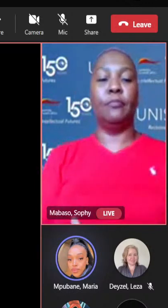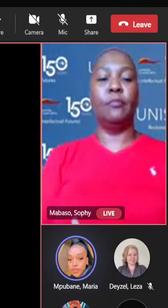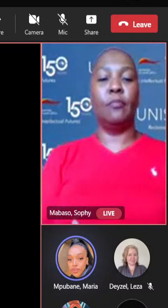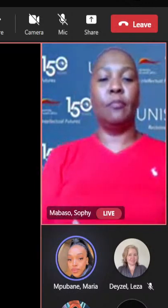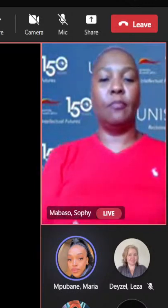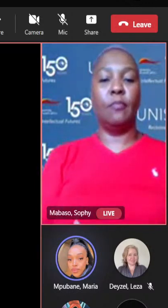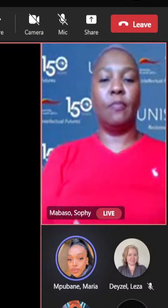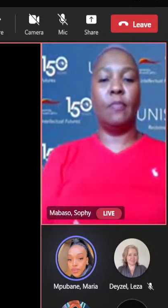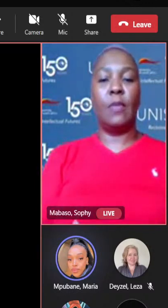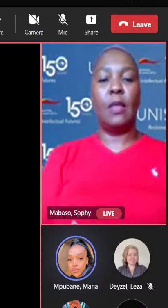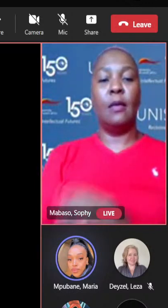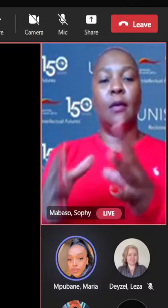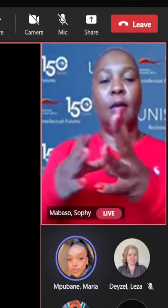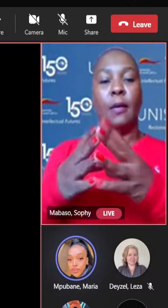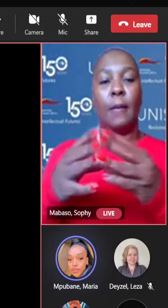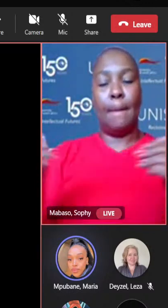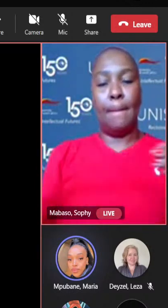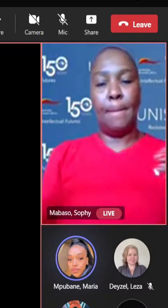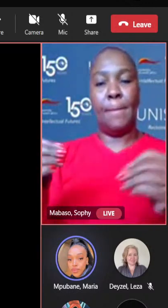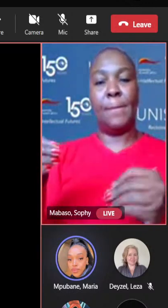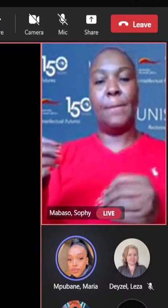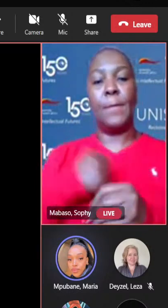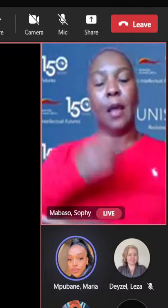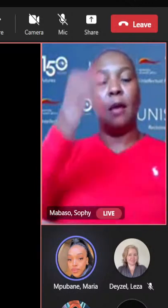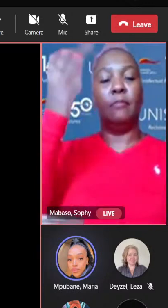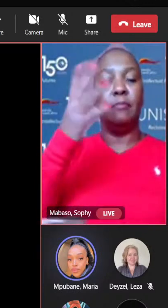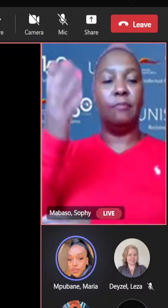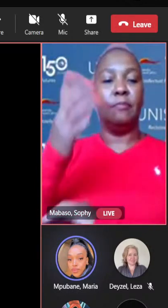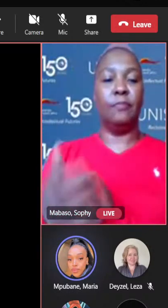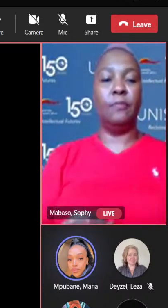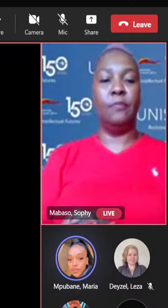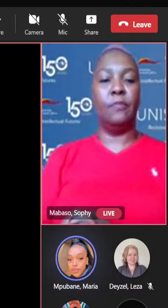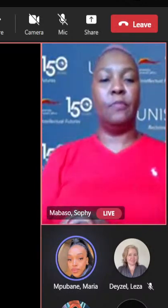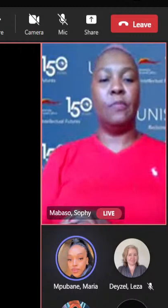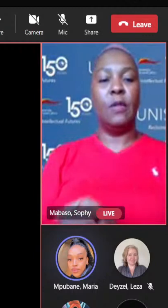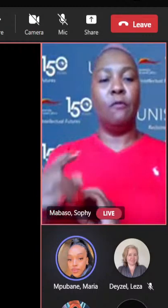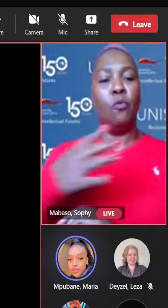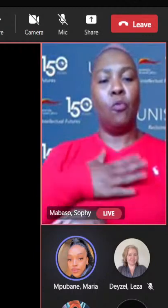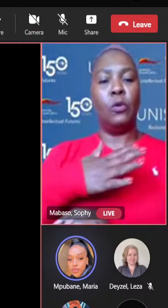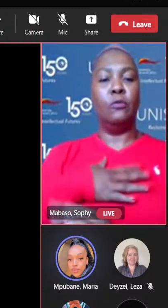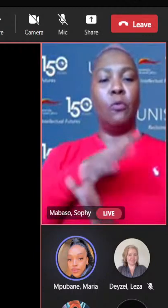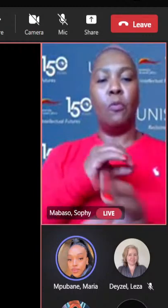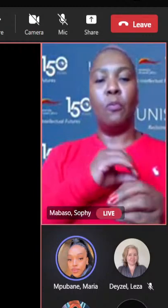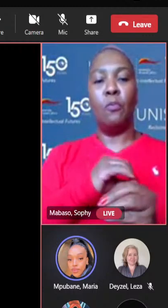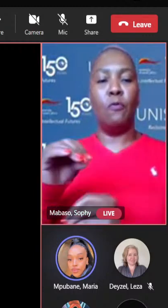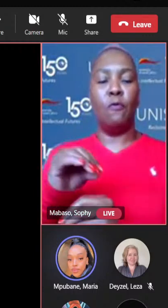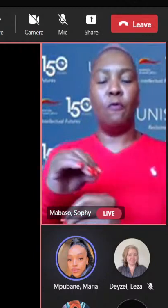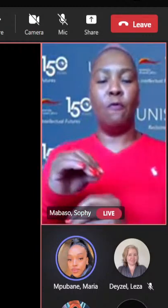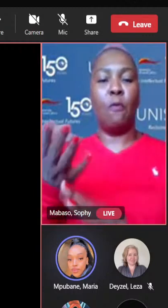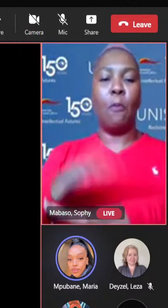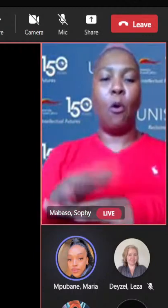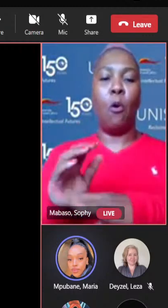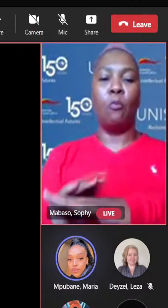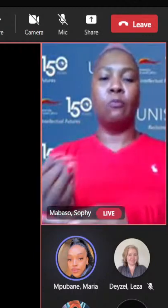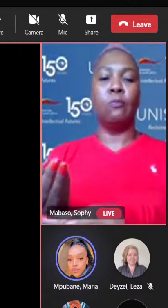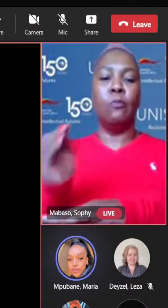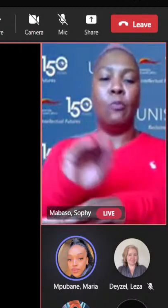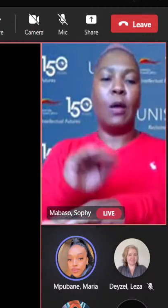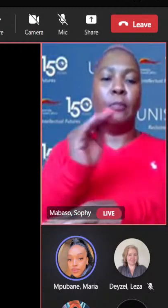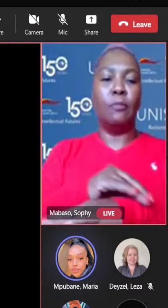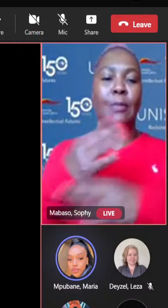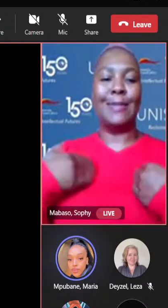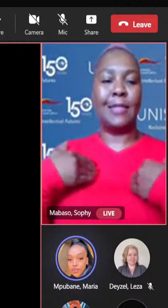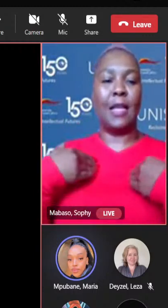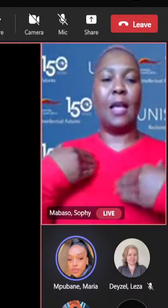to the end of my presentation. If you wish to move more mountains tomorrow, you must begin by